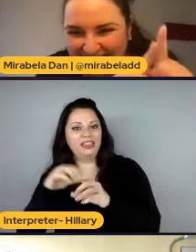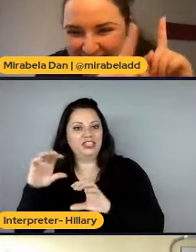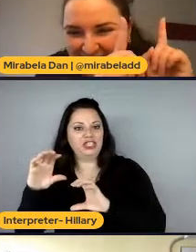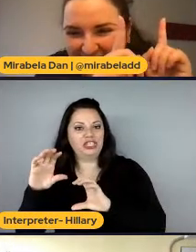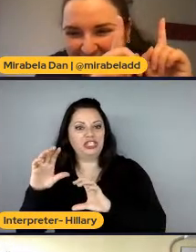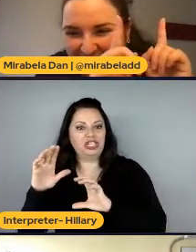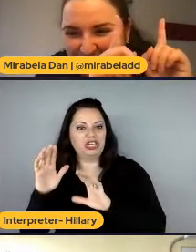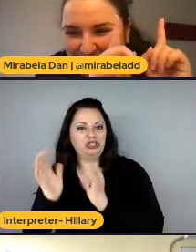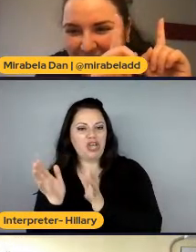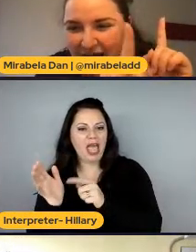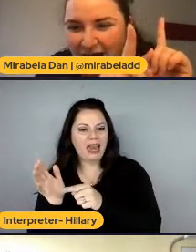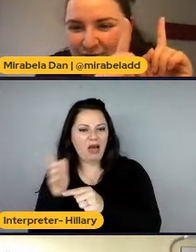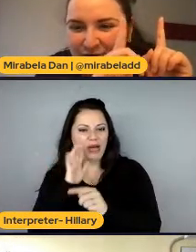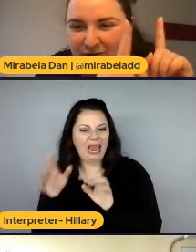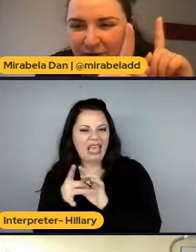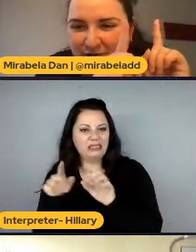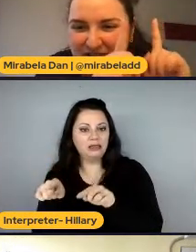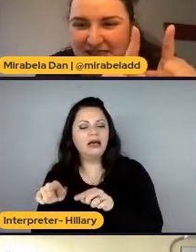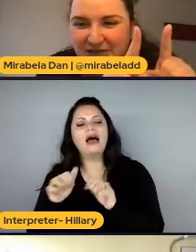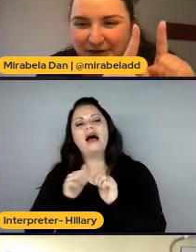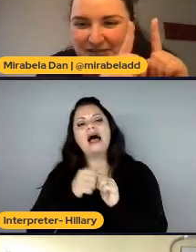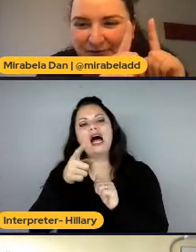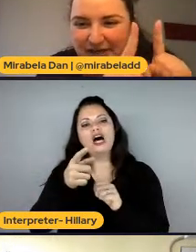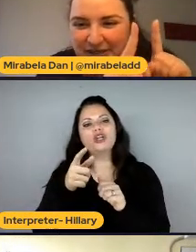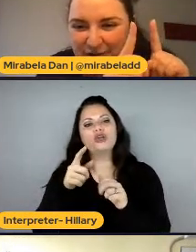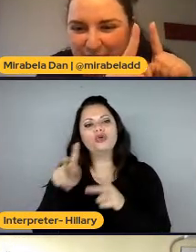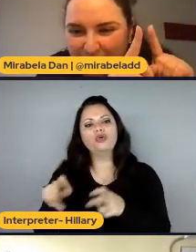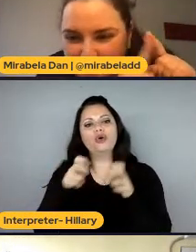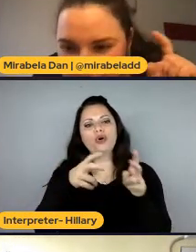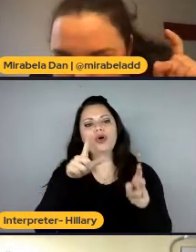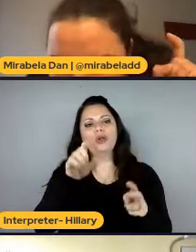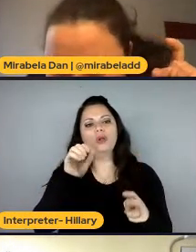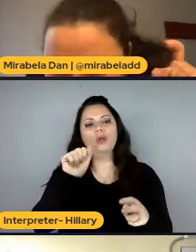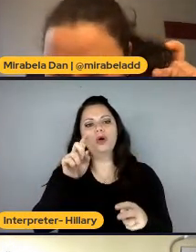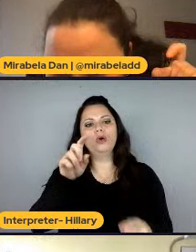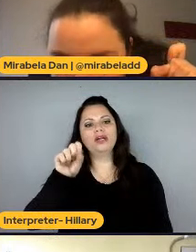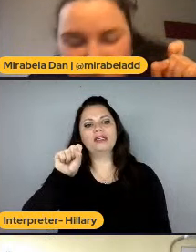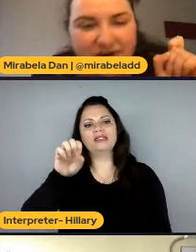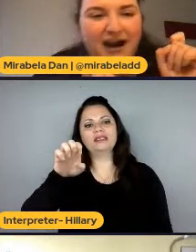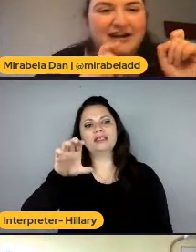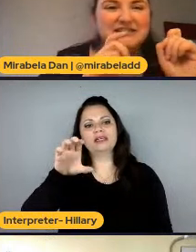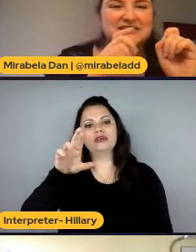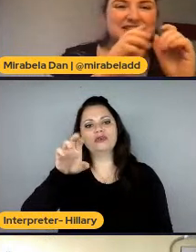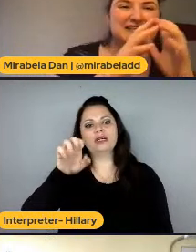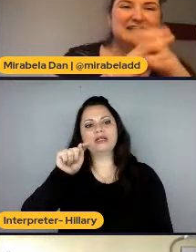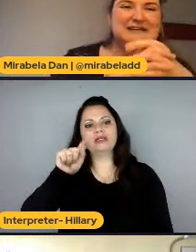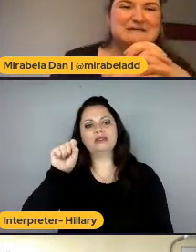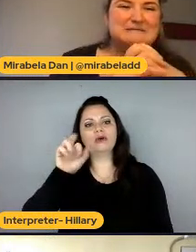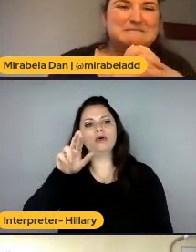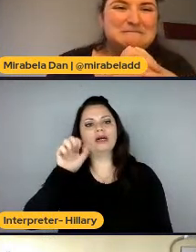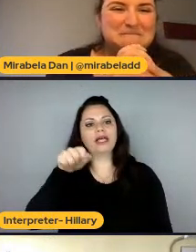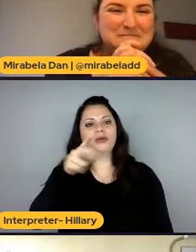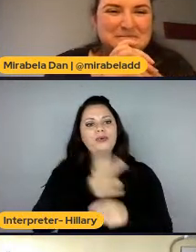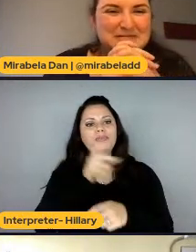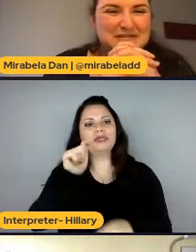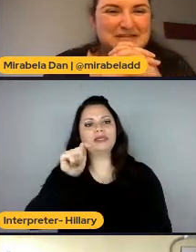it to that. How do you load secrets, or can you use TF vars?